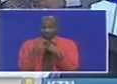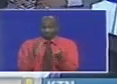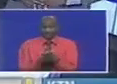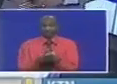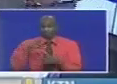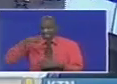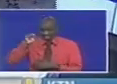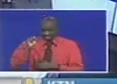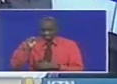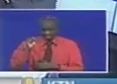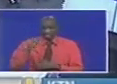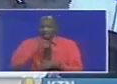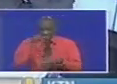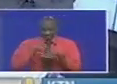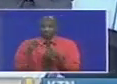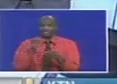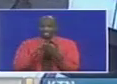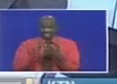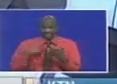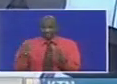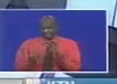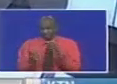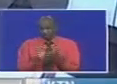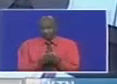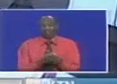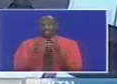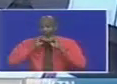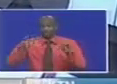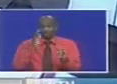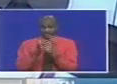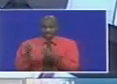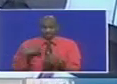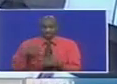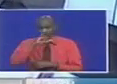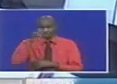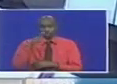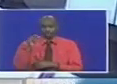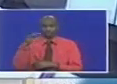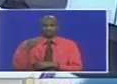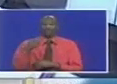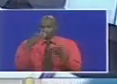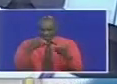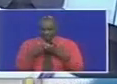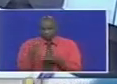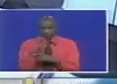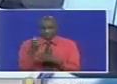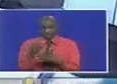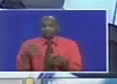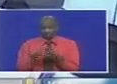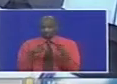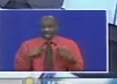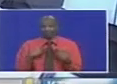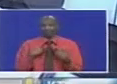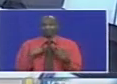permanent secretary, the principal secretary rather, in the Ministry of Devolution and Planning, John Conchela. Welcome to our studio, sir. Thank you. And we also have in studio with